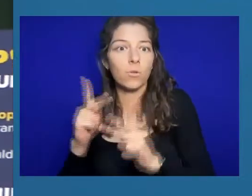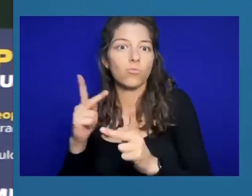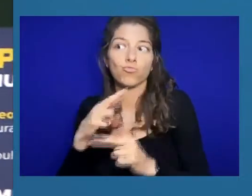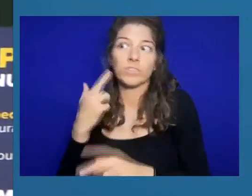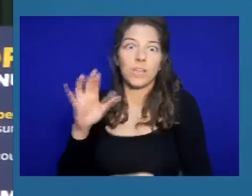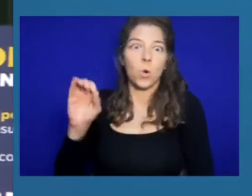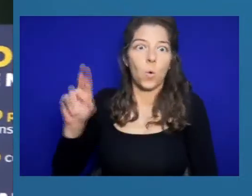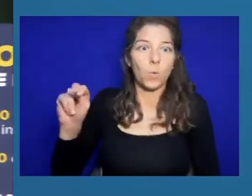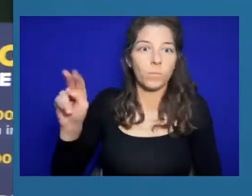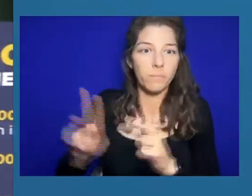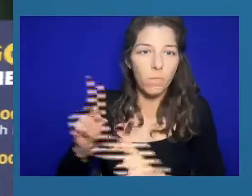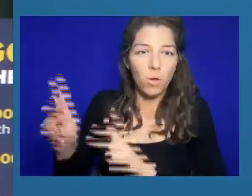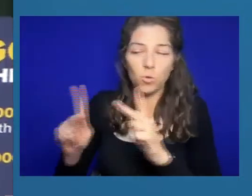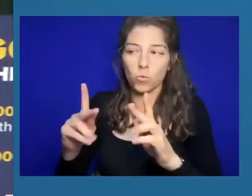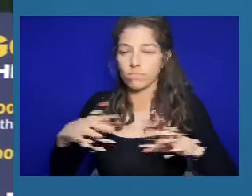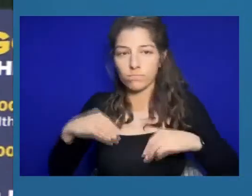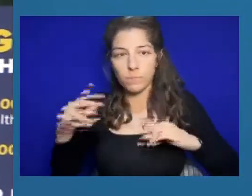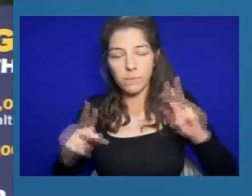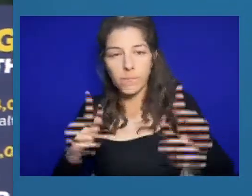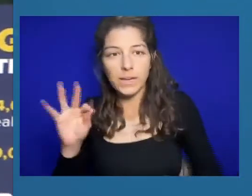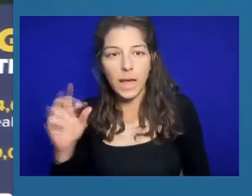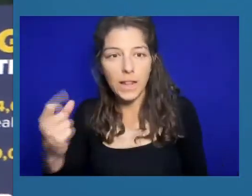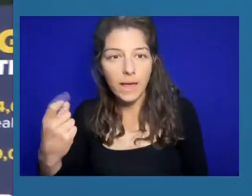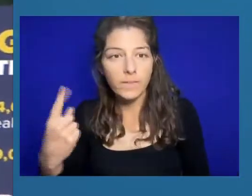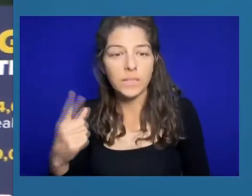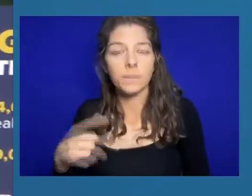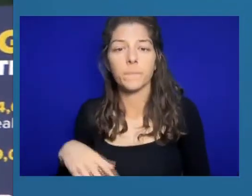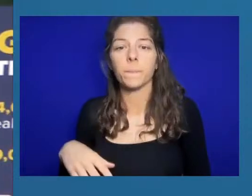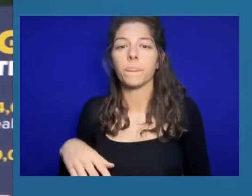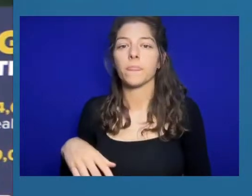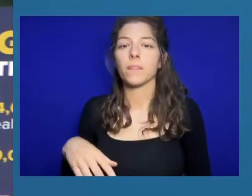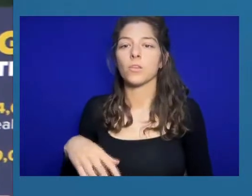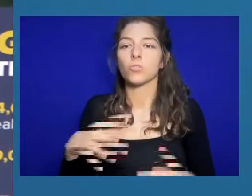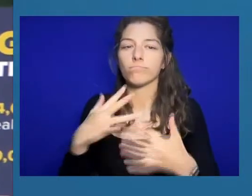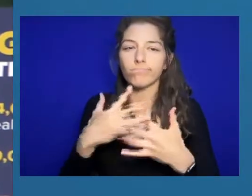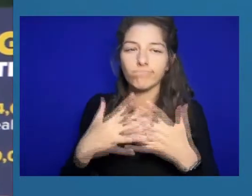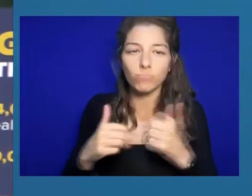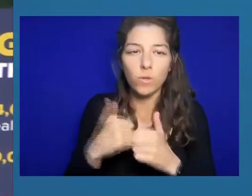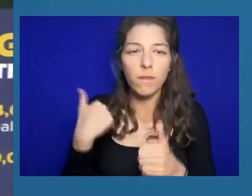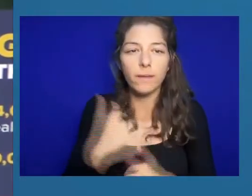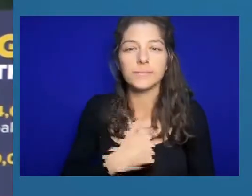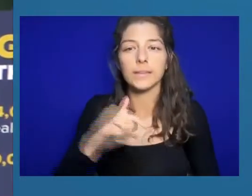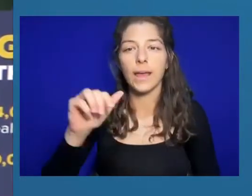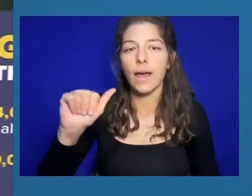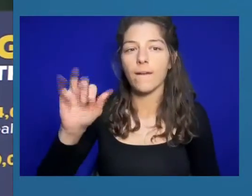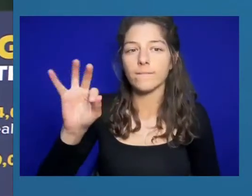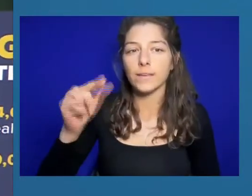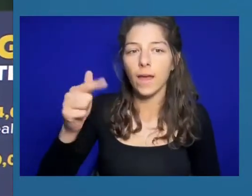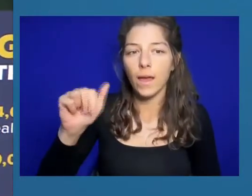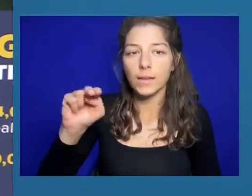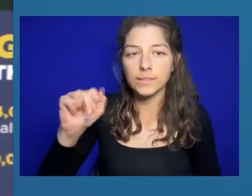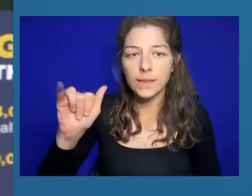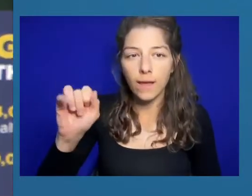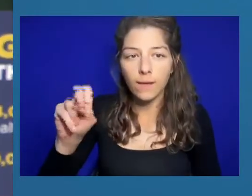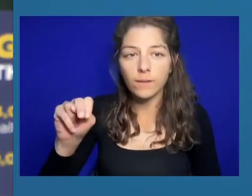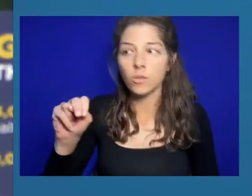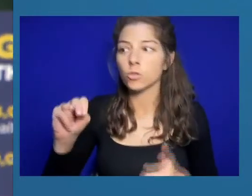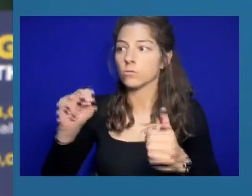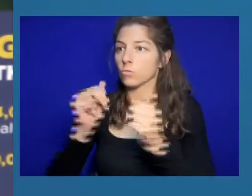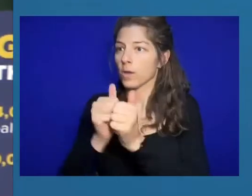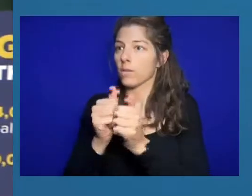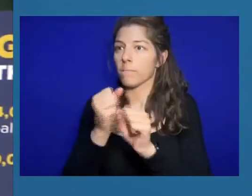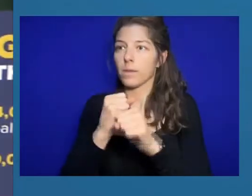their homes at Gander on 9/11, who shed blood with us in Afghanistan, and who together created an unprecedented